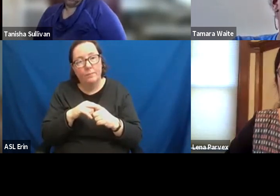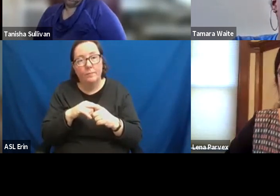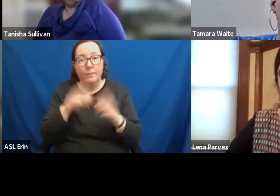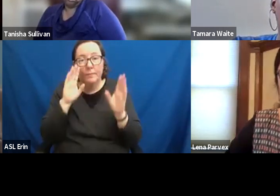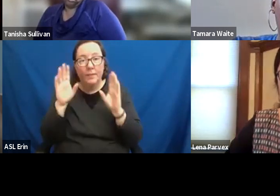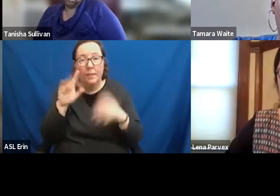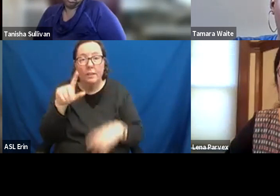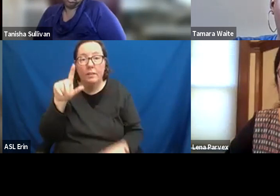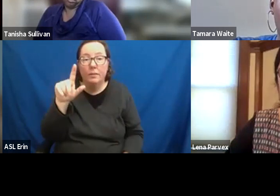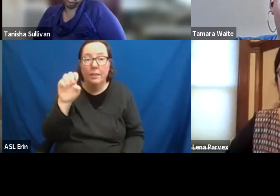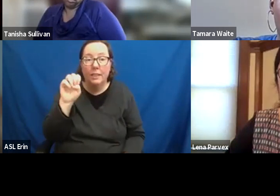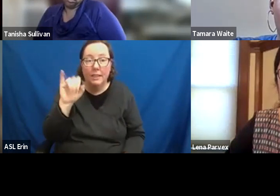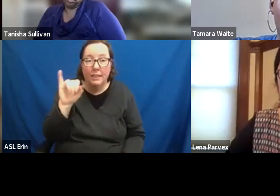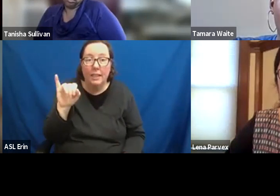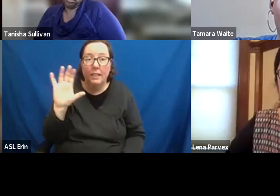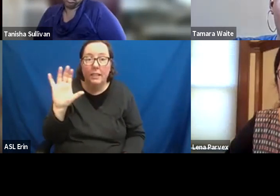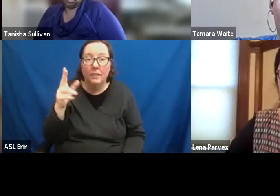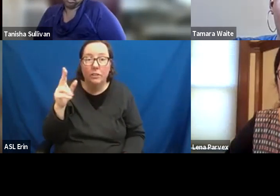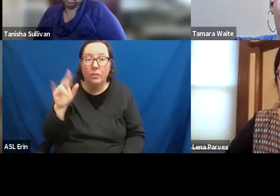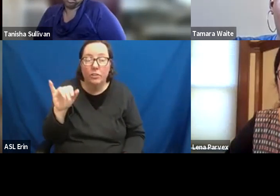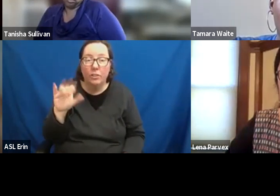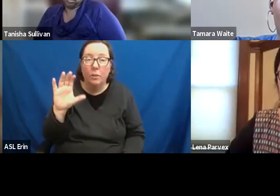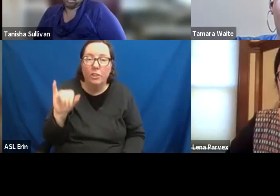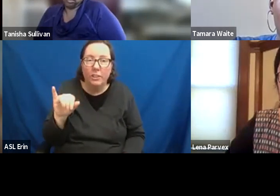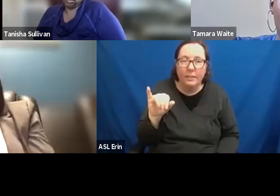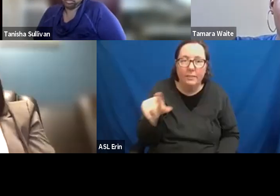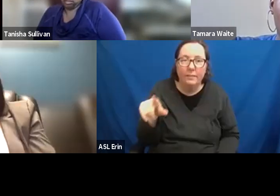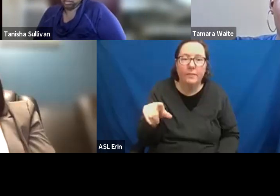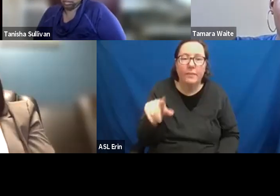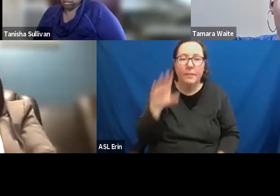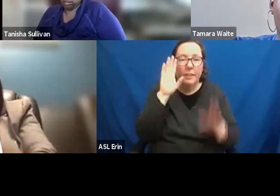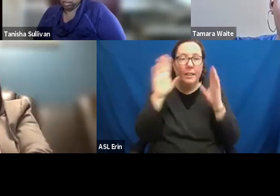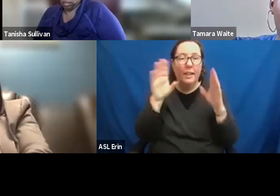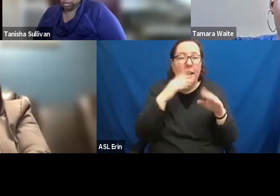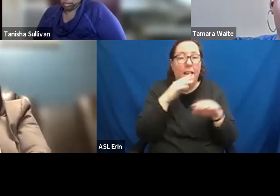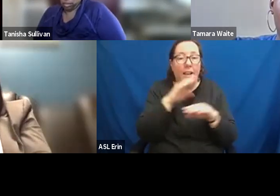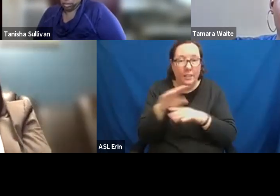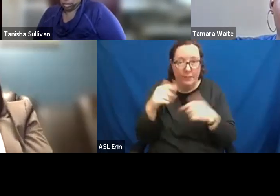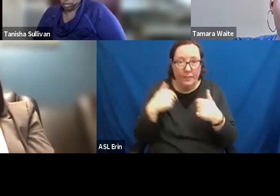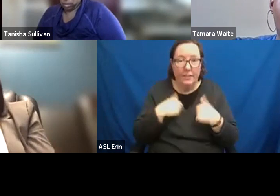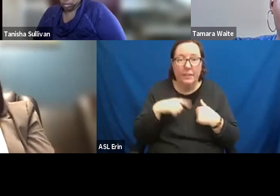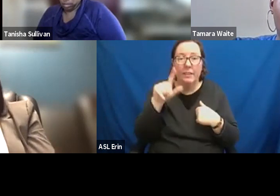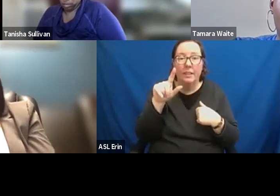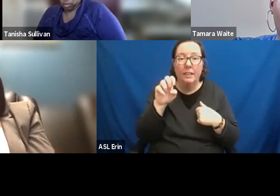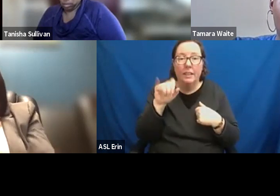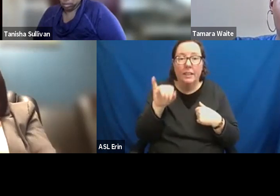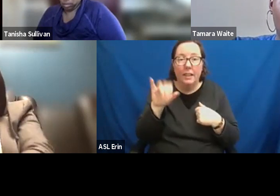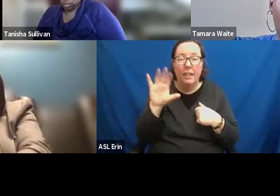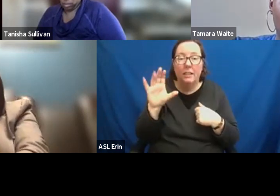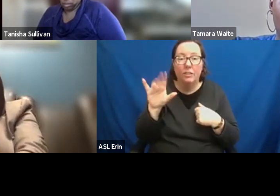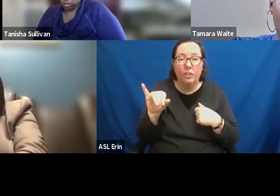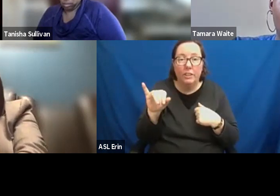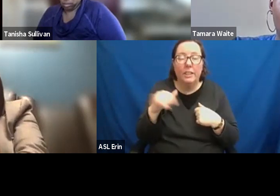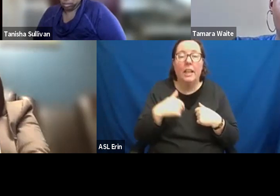Hello, can you hear me? We can hear you. Thank you. Good. Good evening. So my name is Lei Chi, and